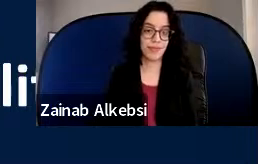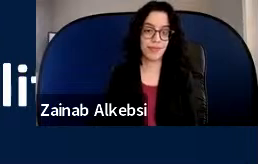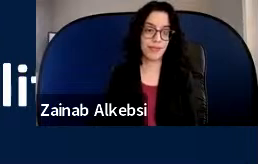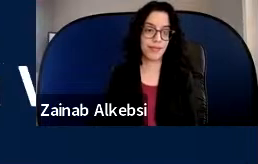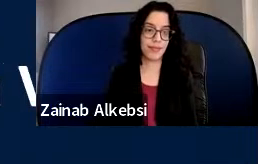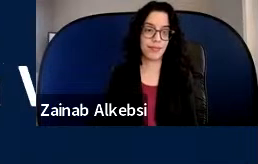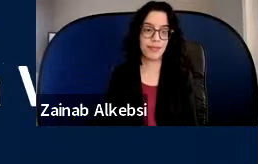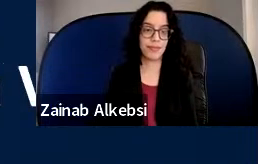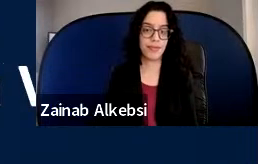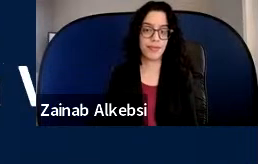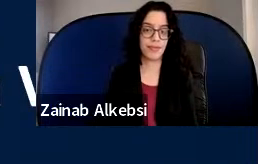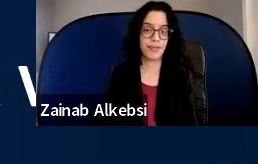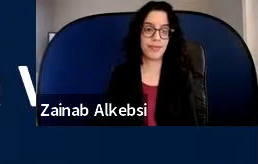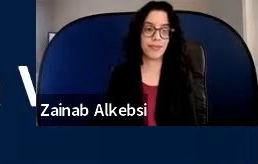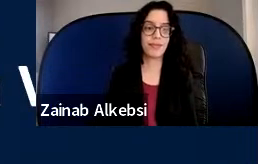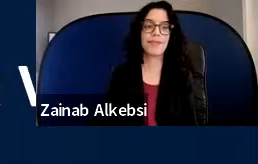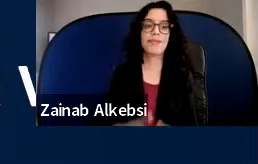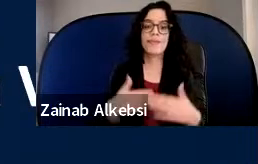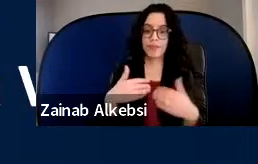may have the next slide, please.